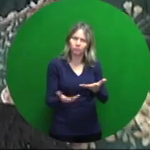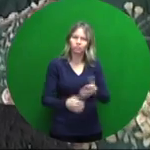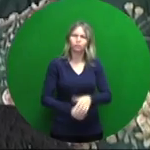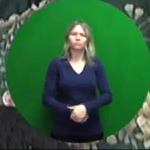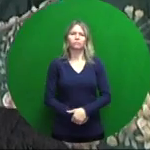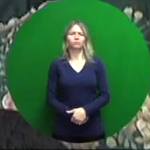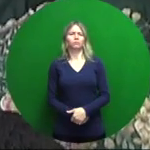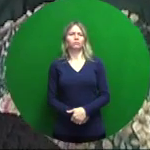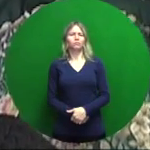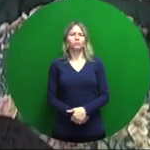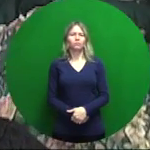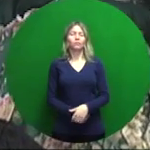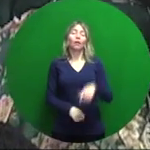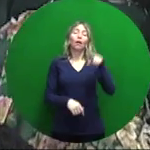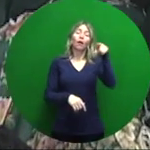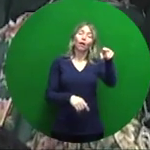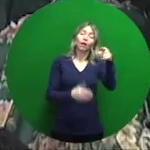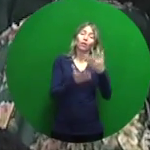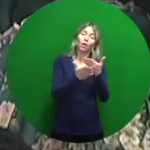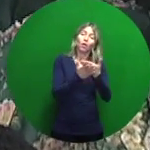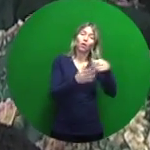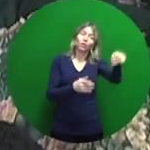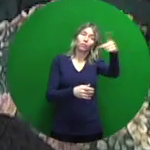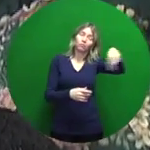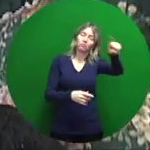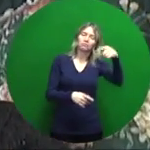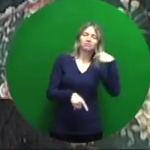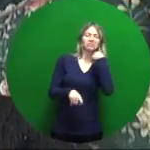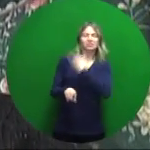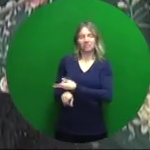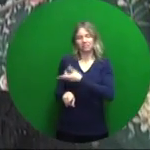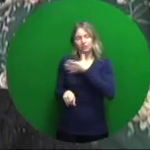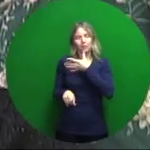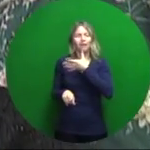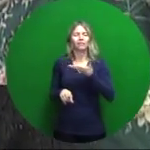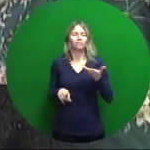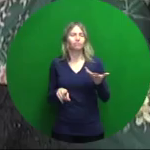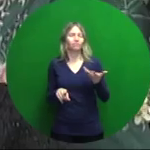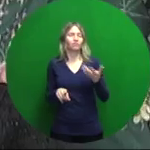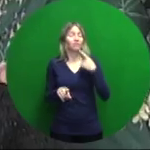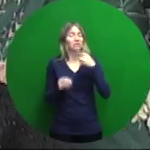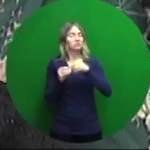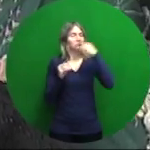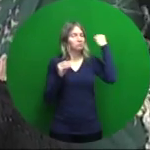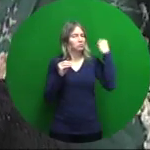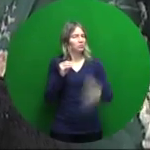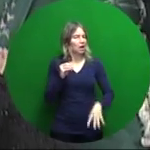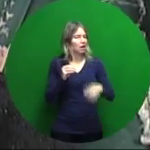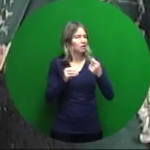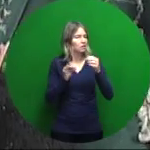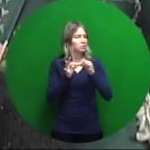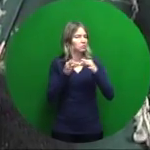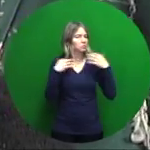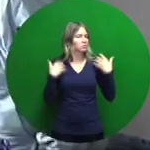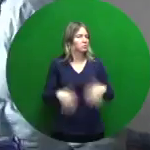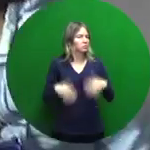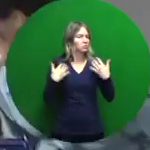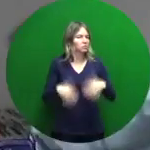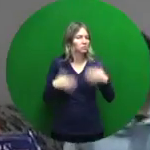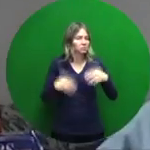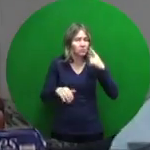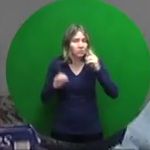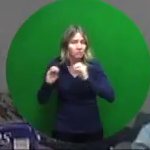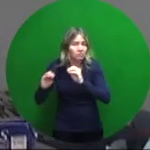schools here, they were telling her that it costs too much to bring up any kind of equipment